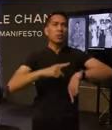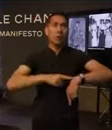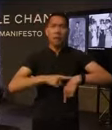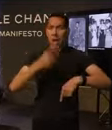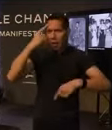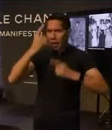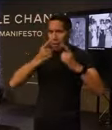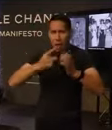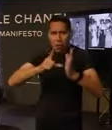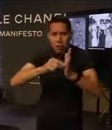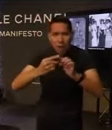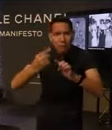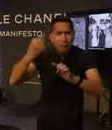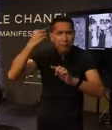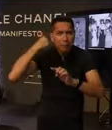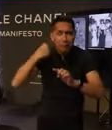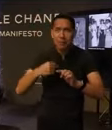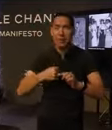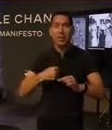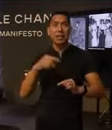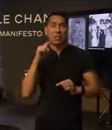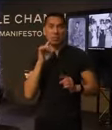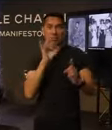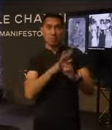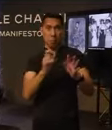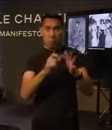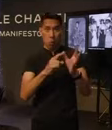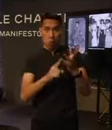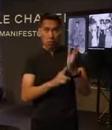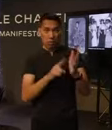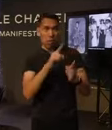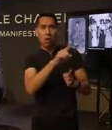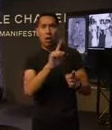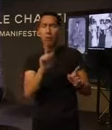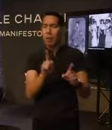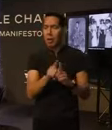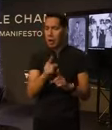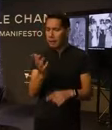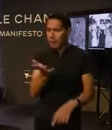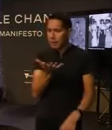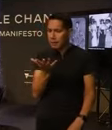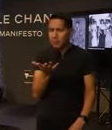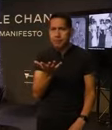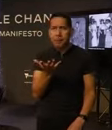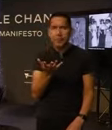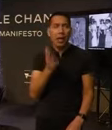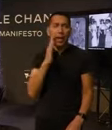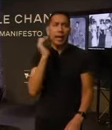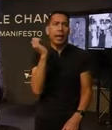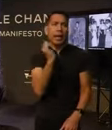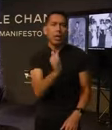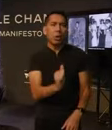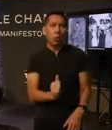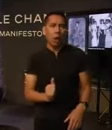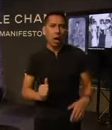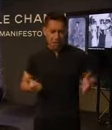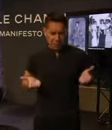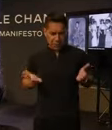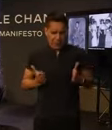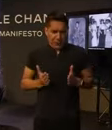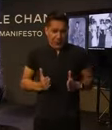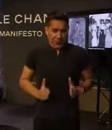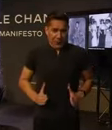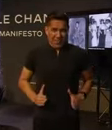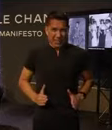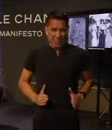period. He took women got rid of the corset per se, the